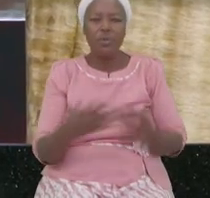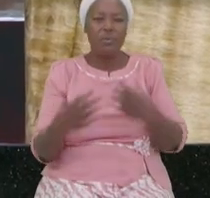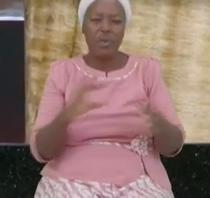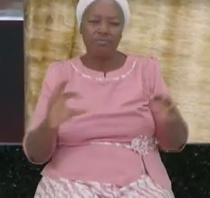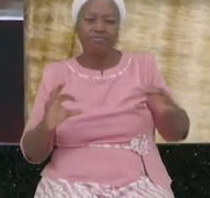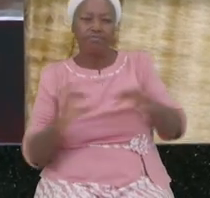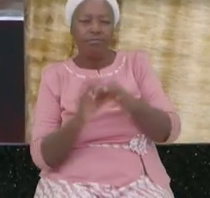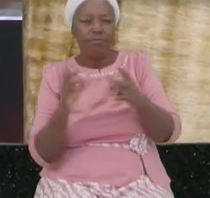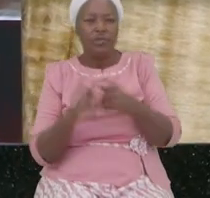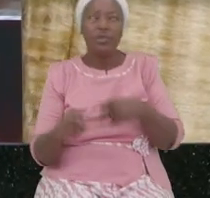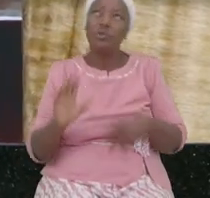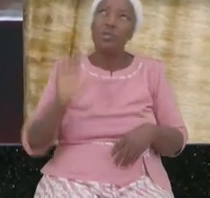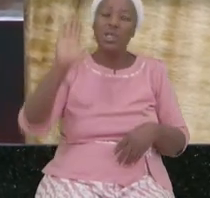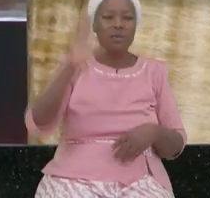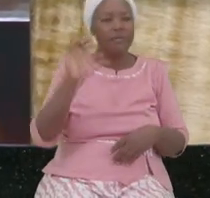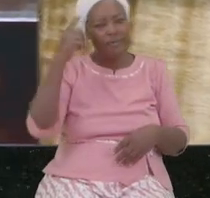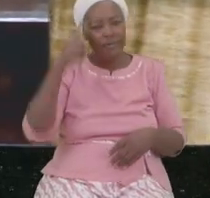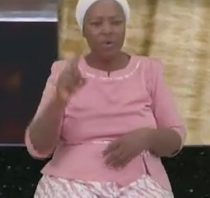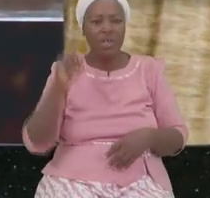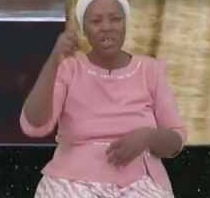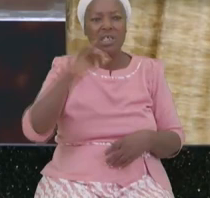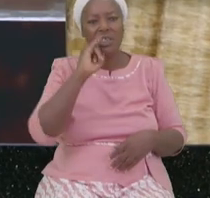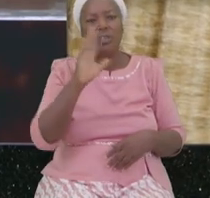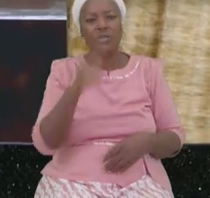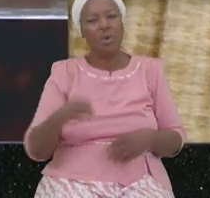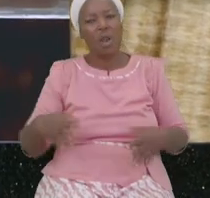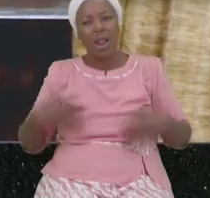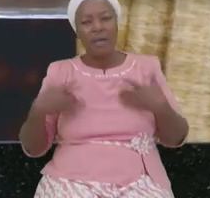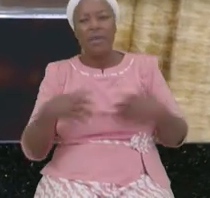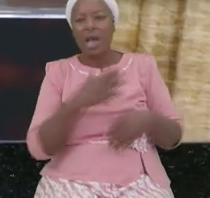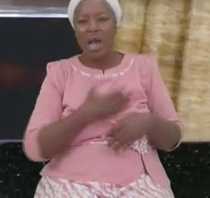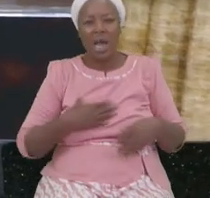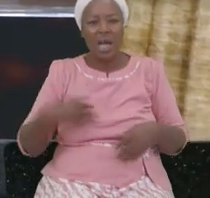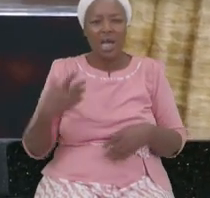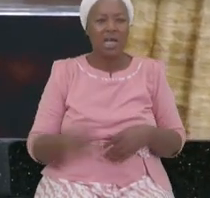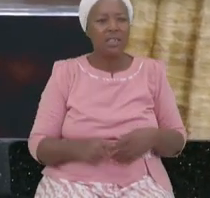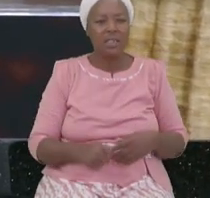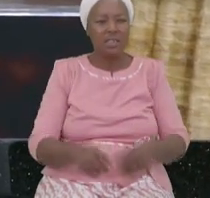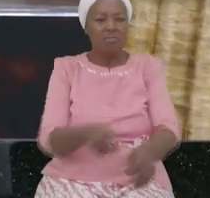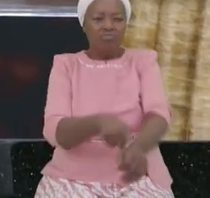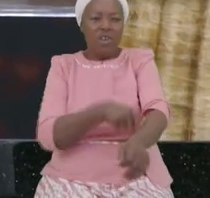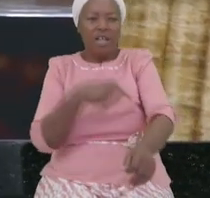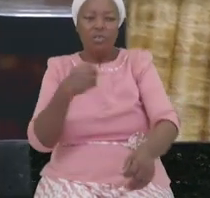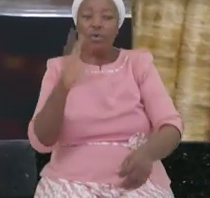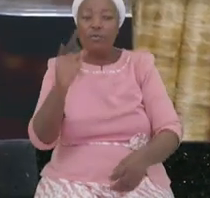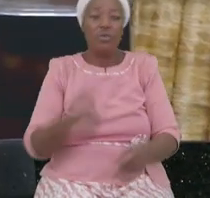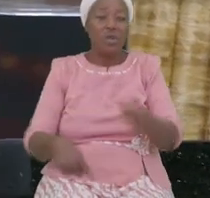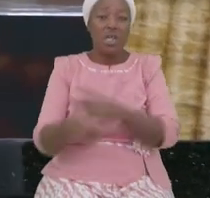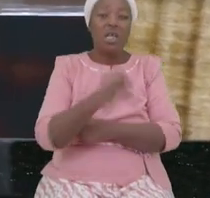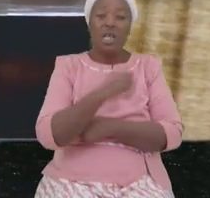unto him, for he is thy life, and the length of thy days, that